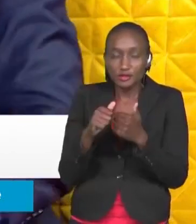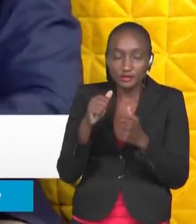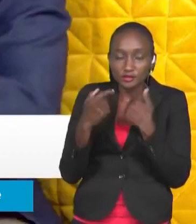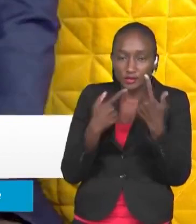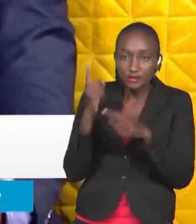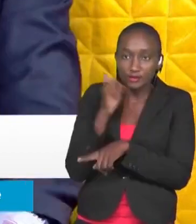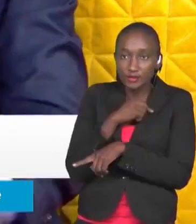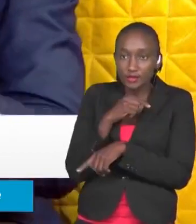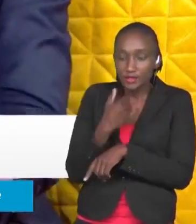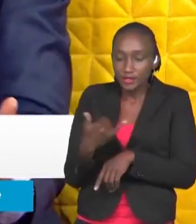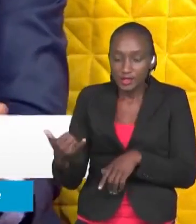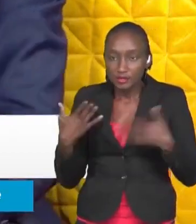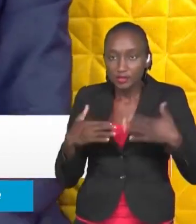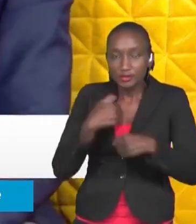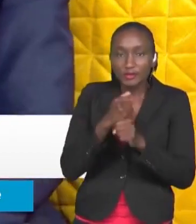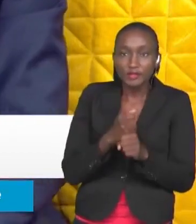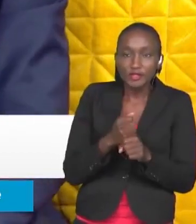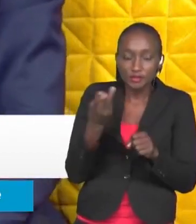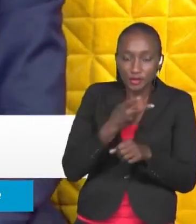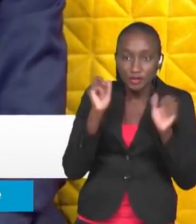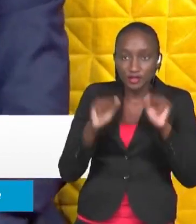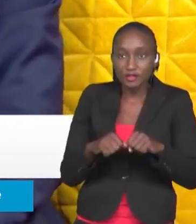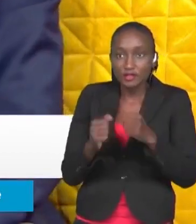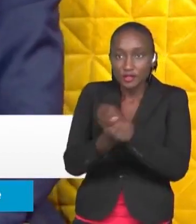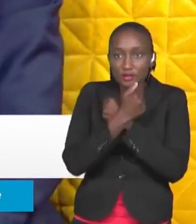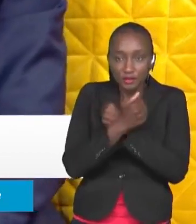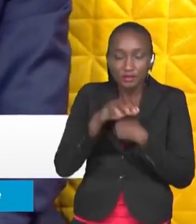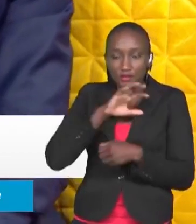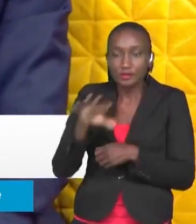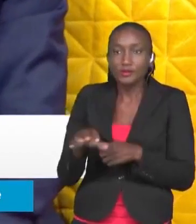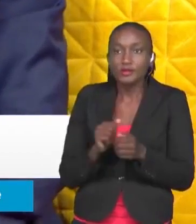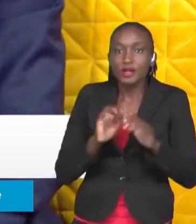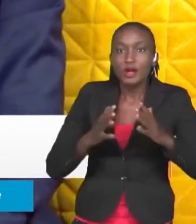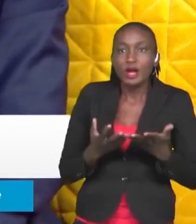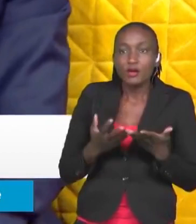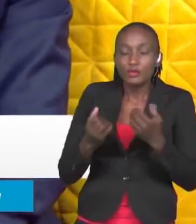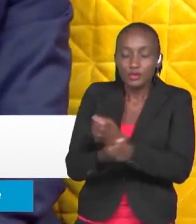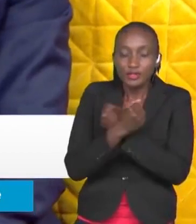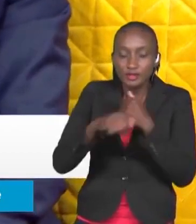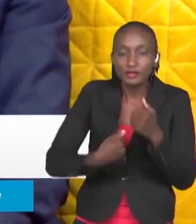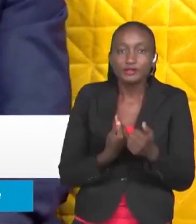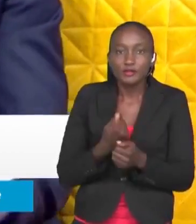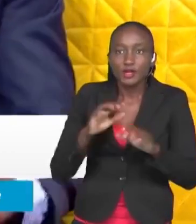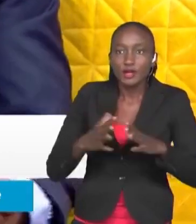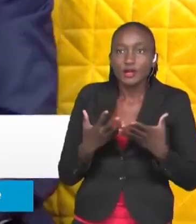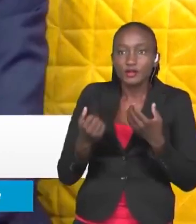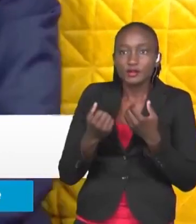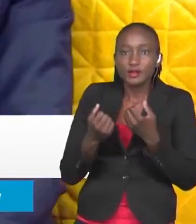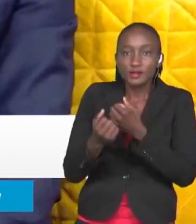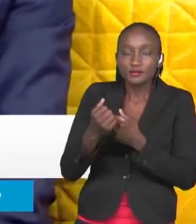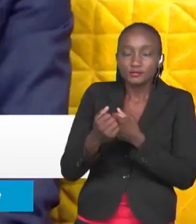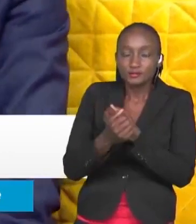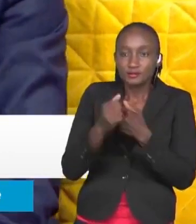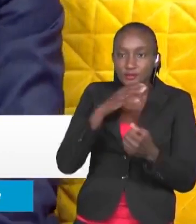actually. These young people have done it. Now, protection of the boy child. How will he protect himself? How will the boy child's